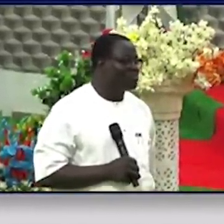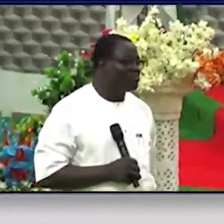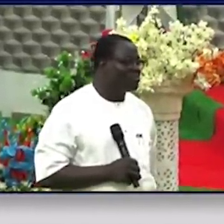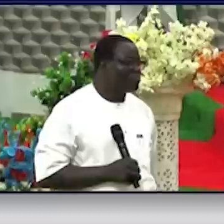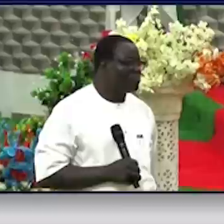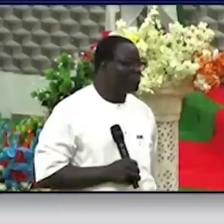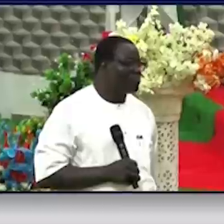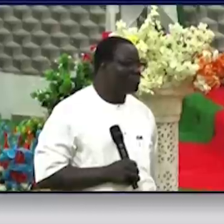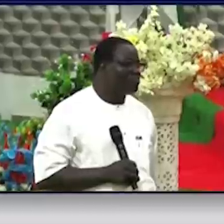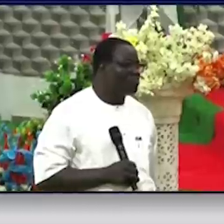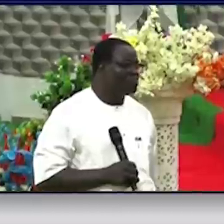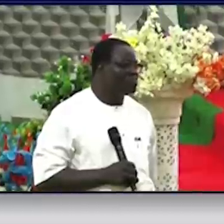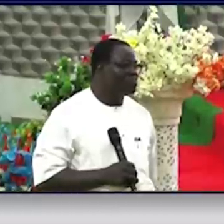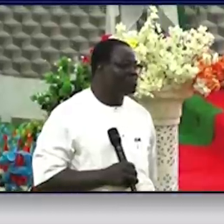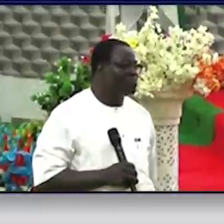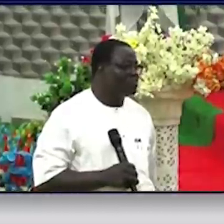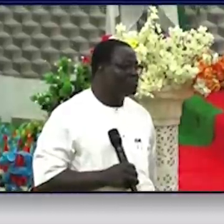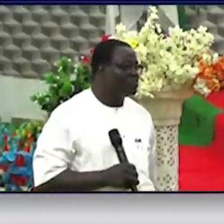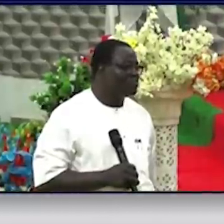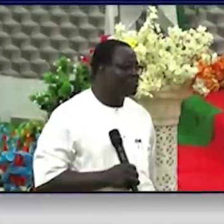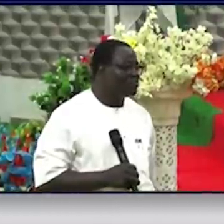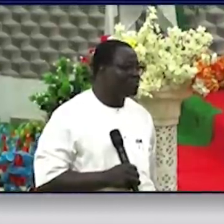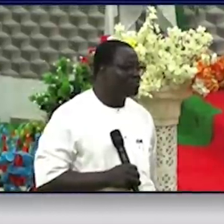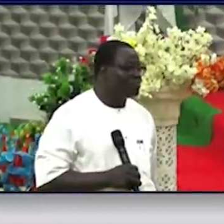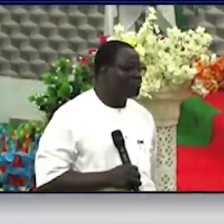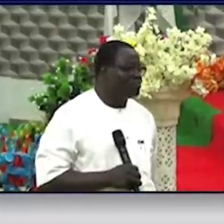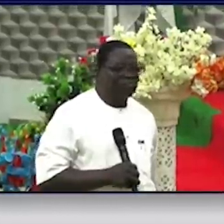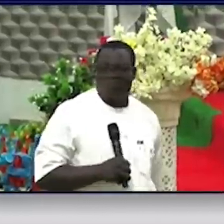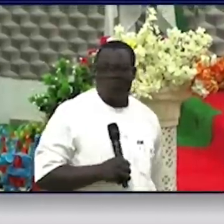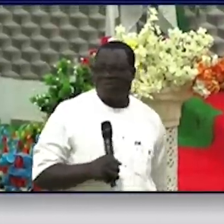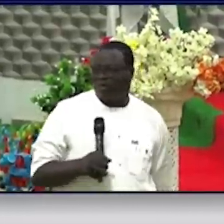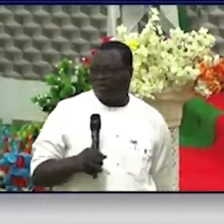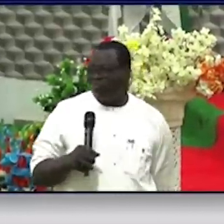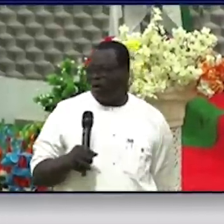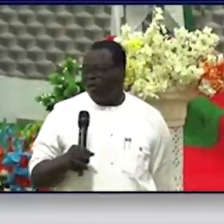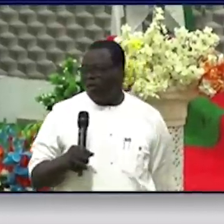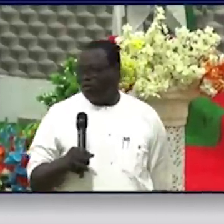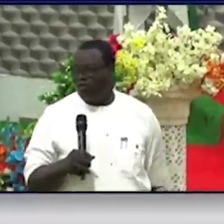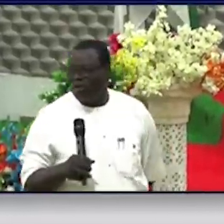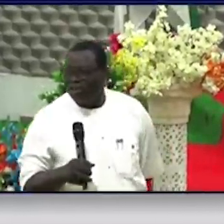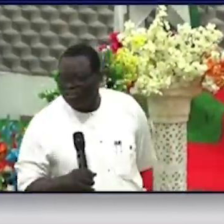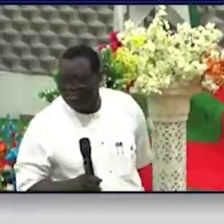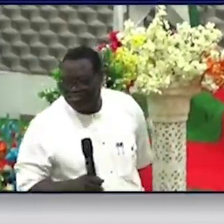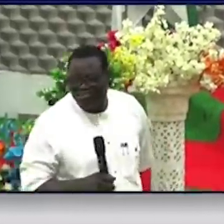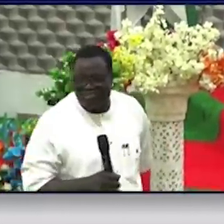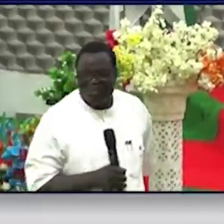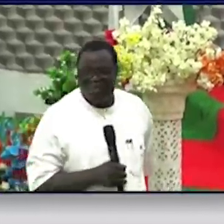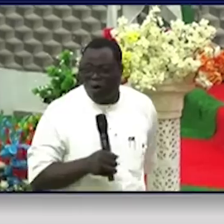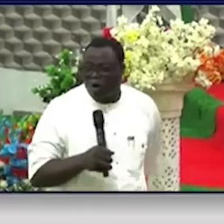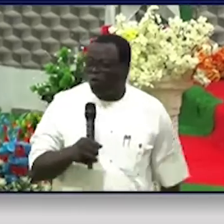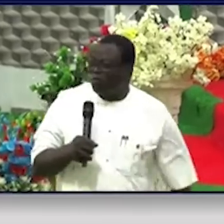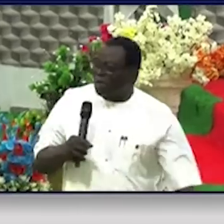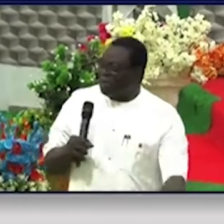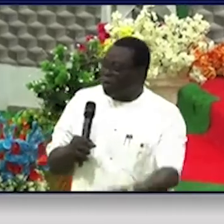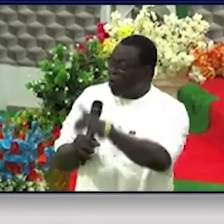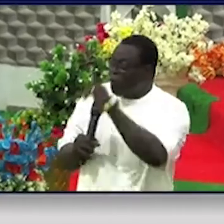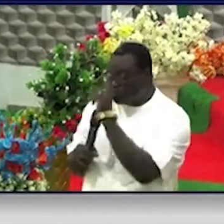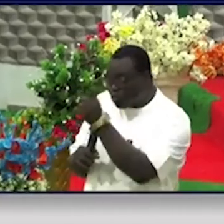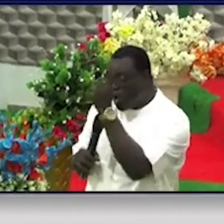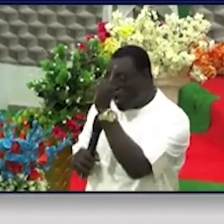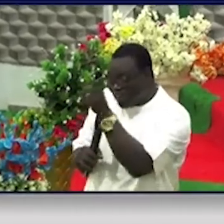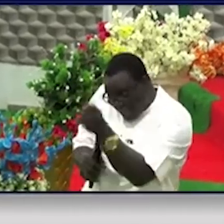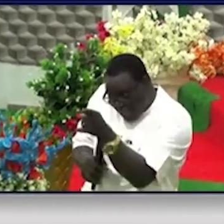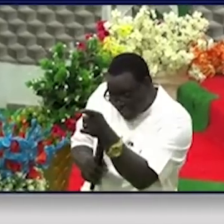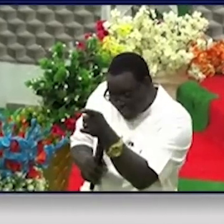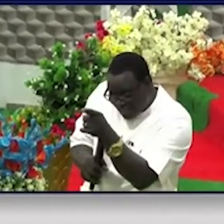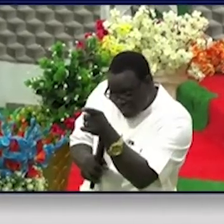ni are mi ati oko mi o daru lati gba yen o ti gbo ko e loju ala so se mo we ko mo tu ma la